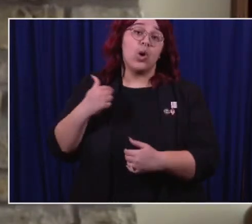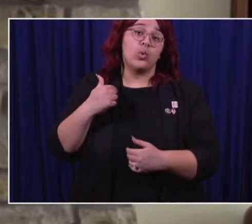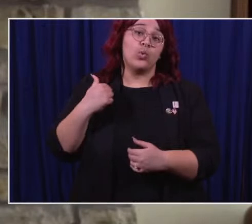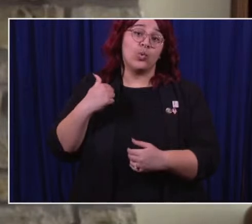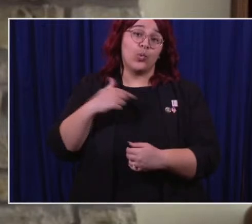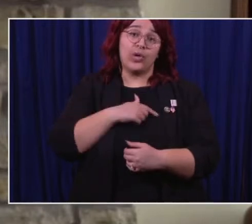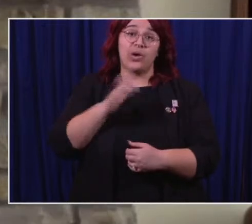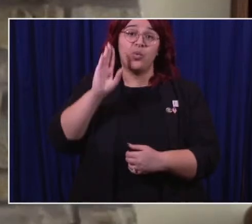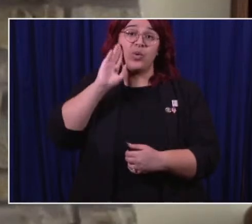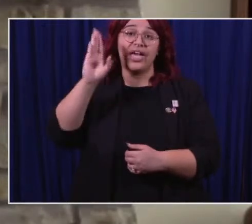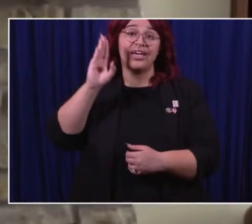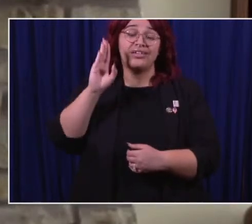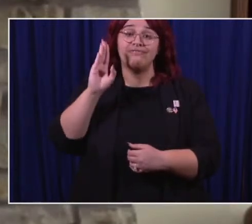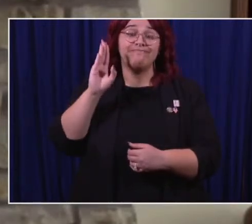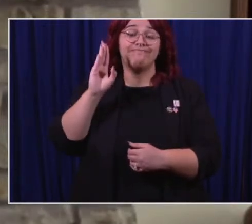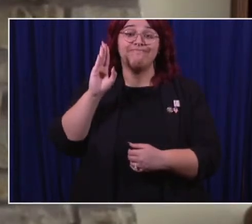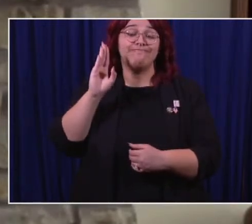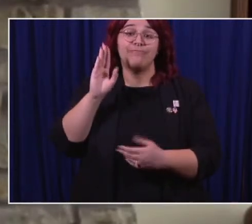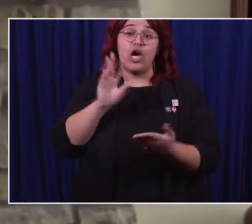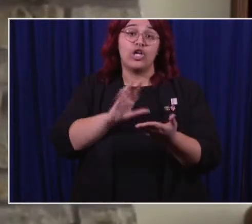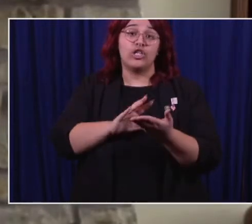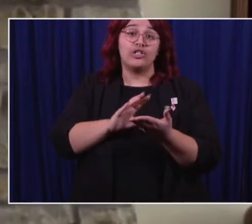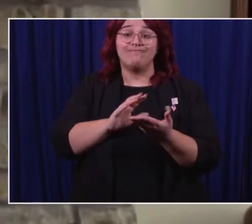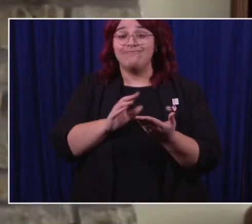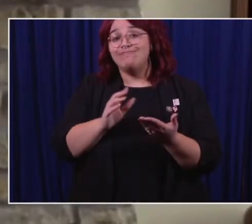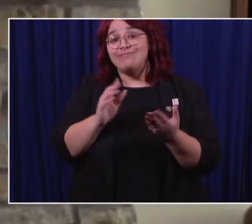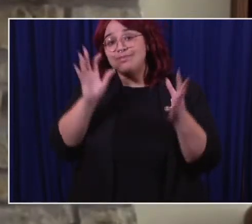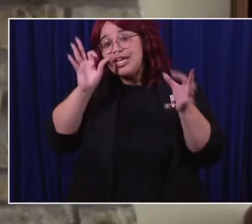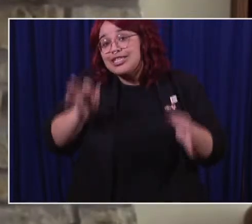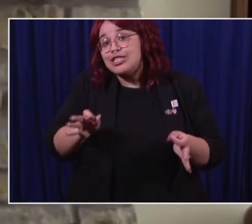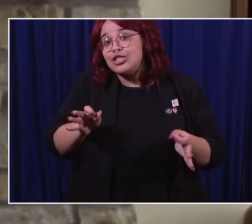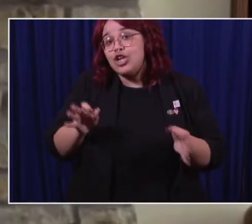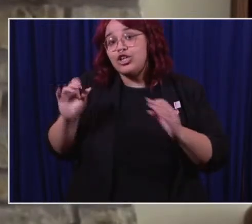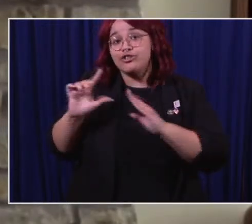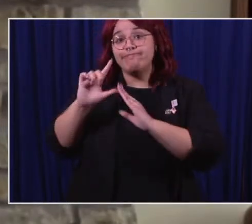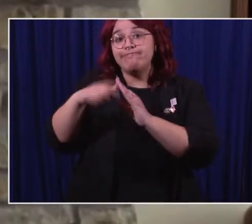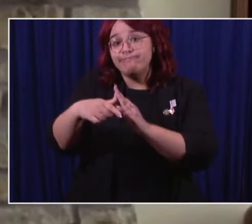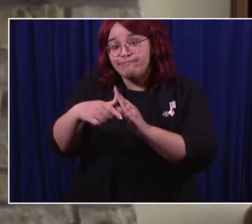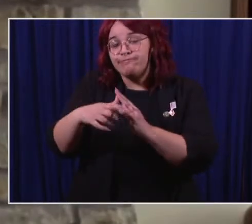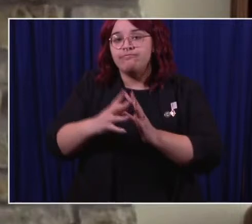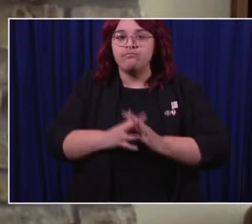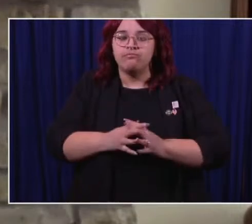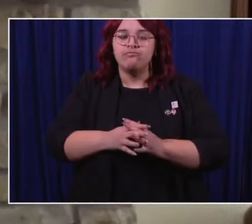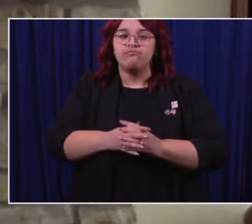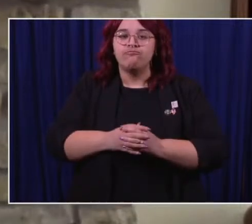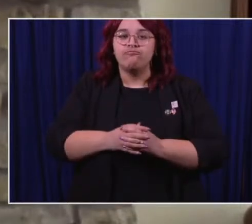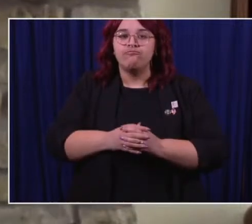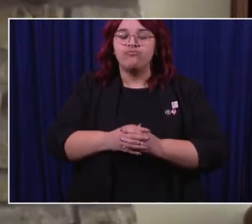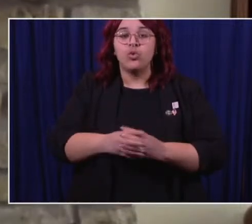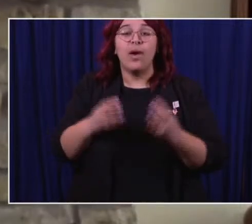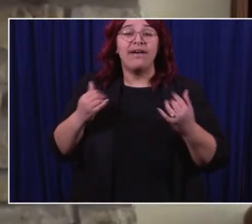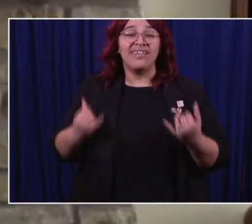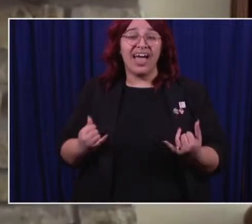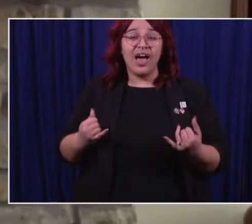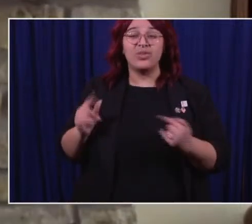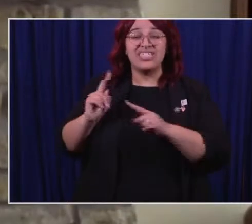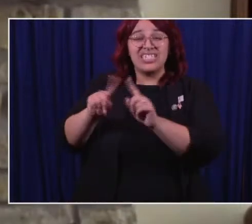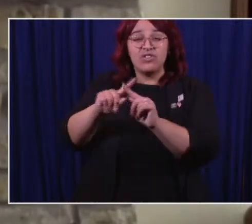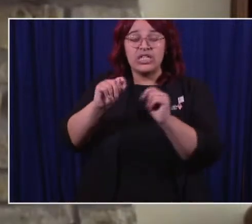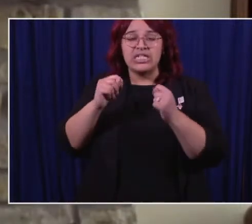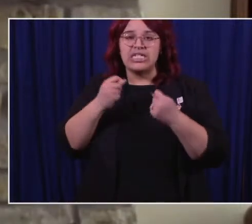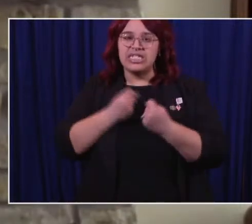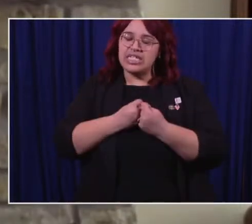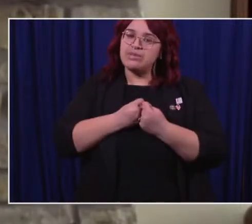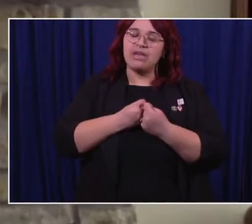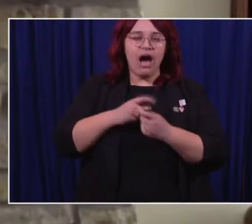is a difficult job, I'm sure, for these teams to be able to figure out, how do you